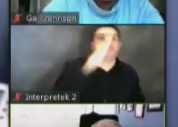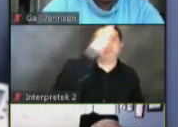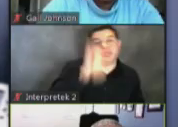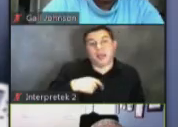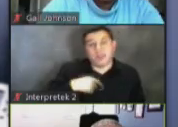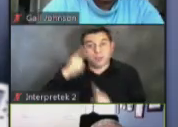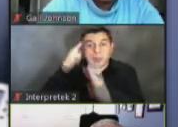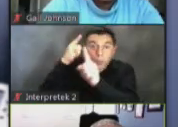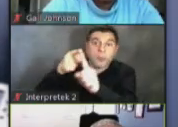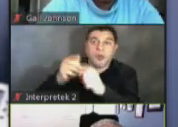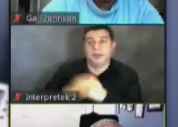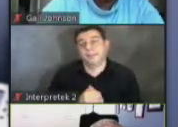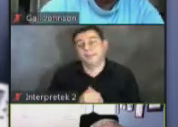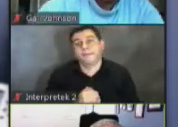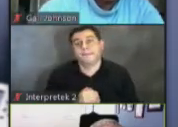said,